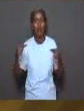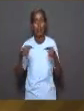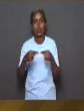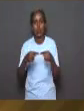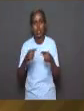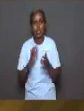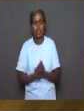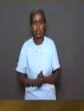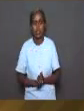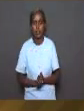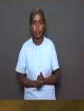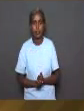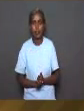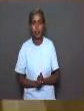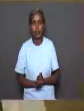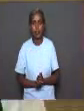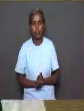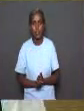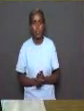one-to-one correspondences.